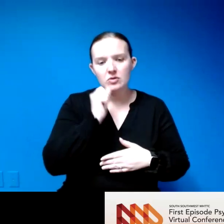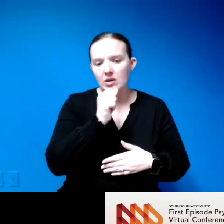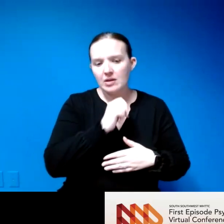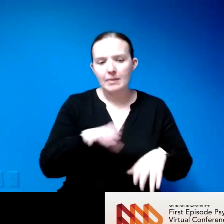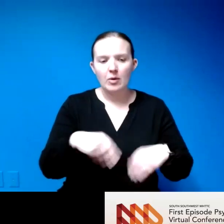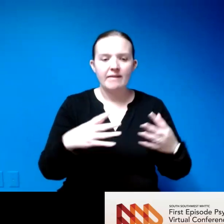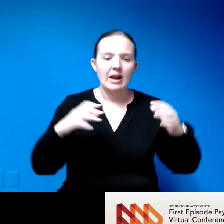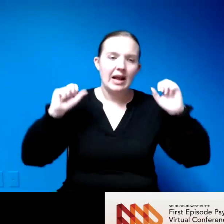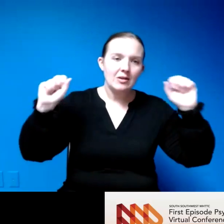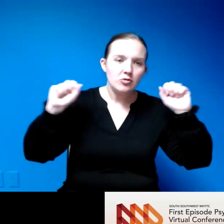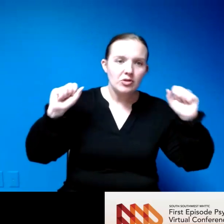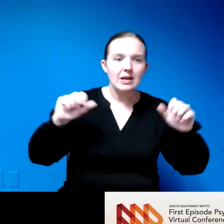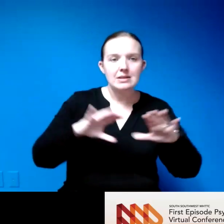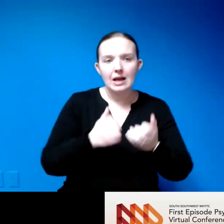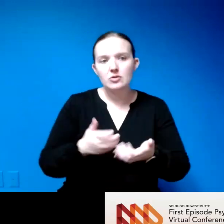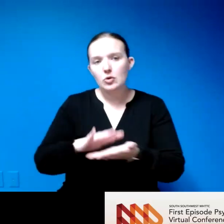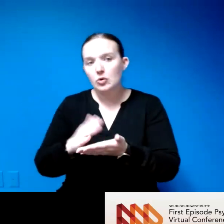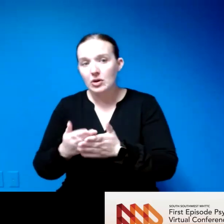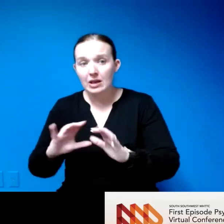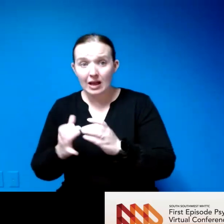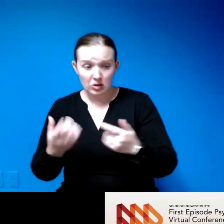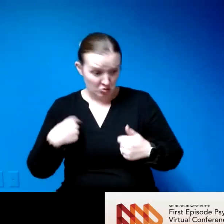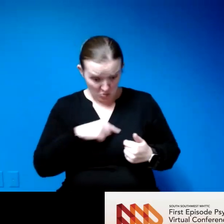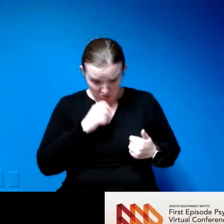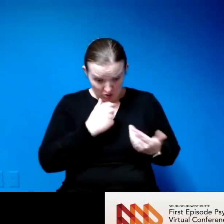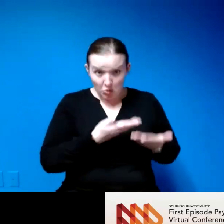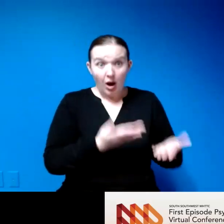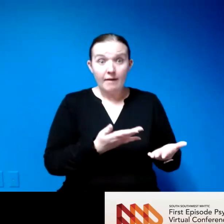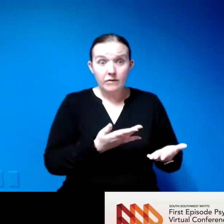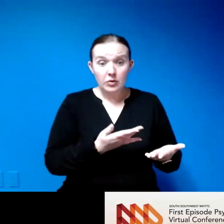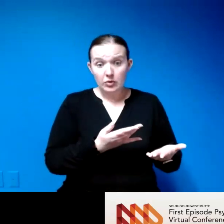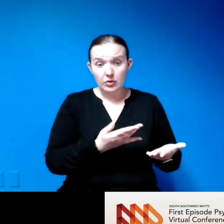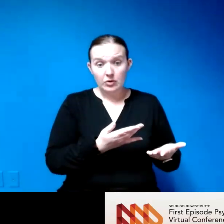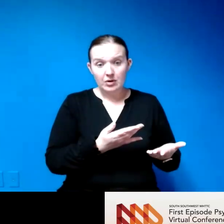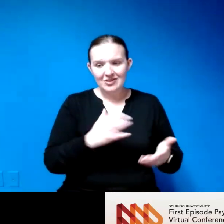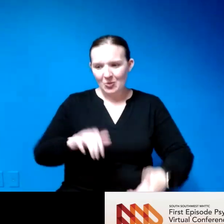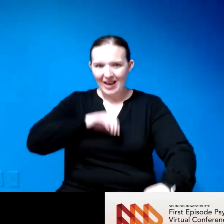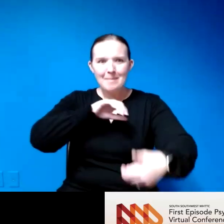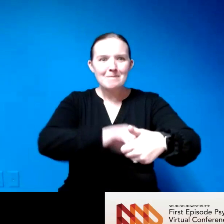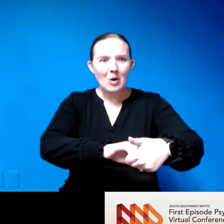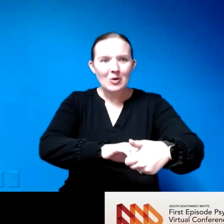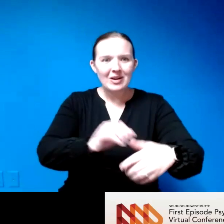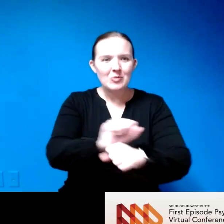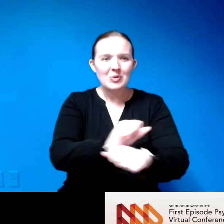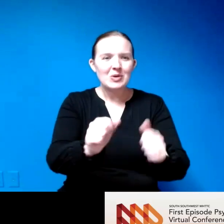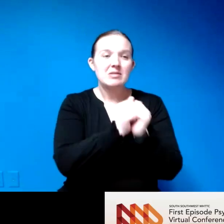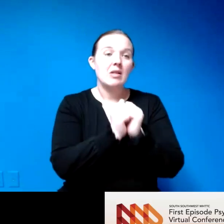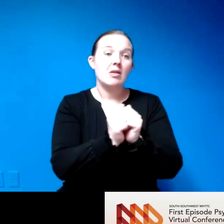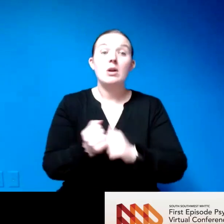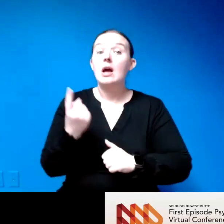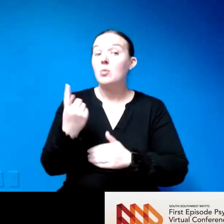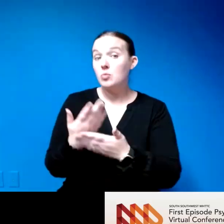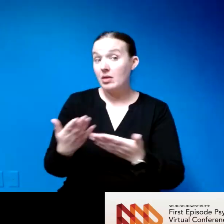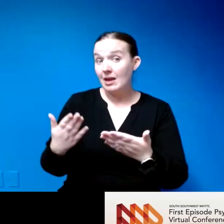classes, cooking classes. We don't have any of that. So that's been one of our partners. We're doing very well with it. Now, one thing we